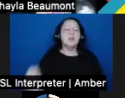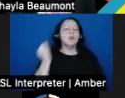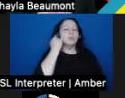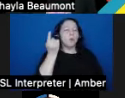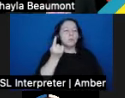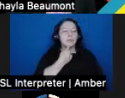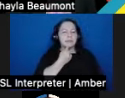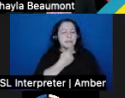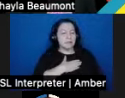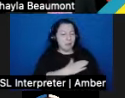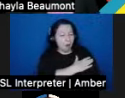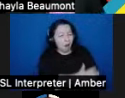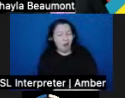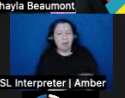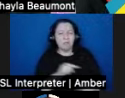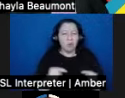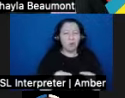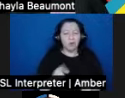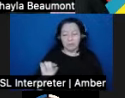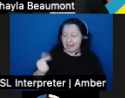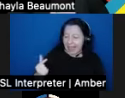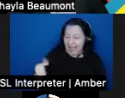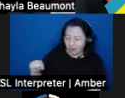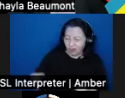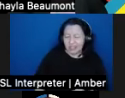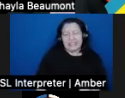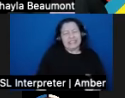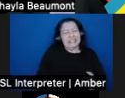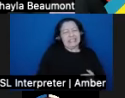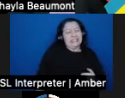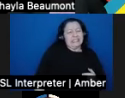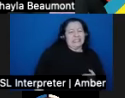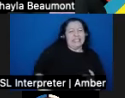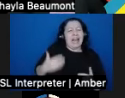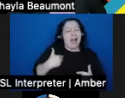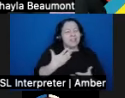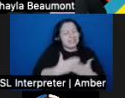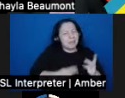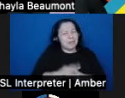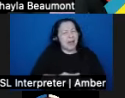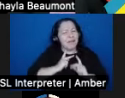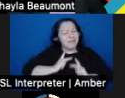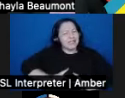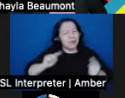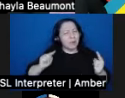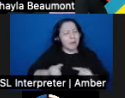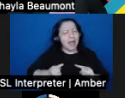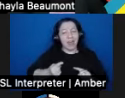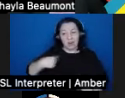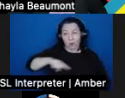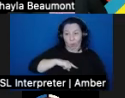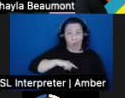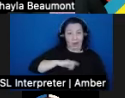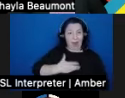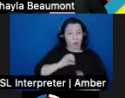leg hurts, or, I'm experiencing some kind of physical pain, it seems that we as a society or